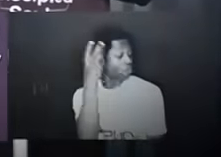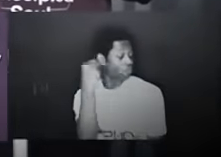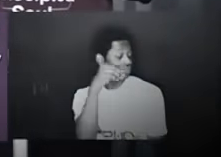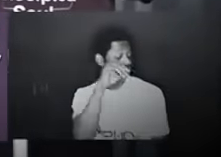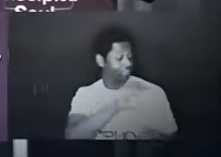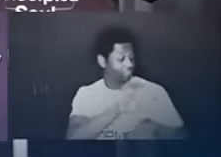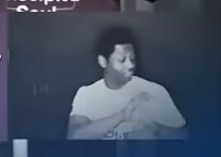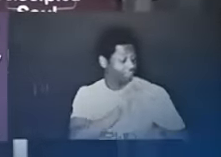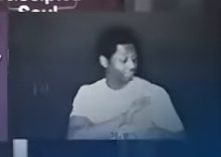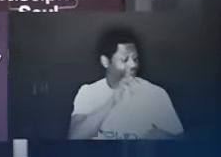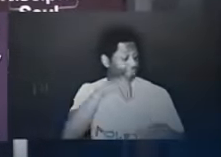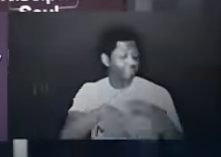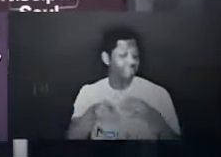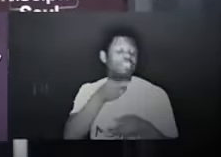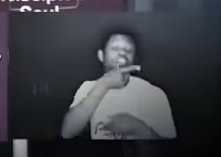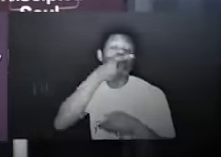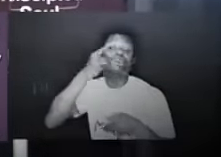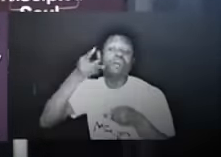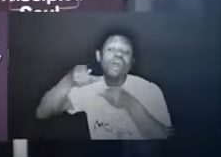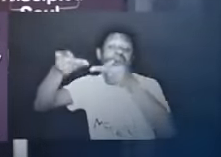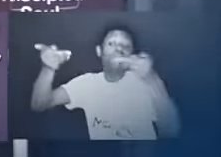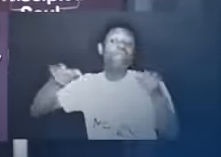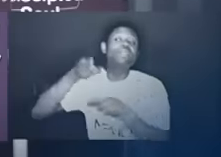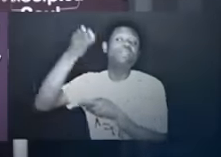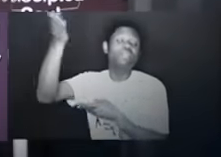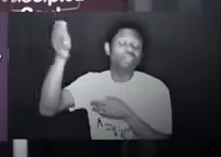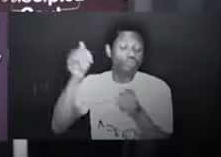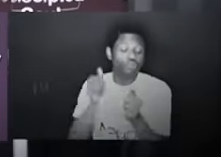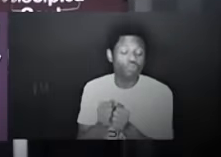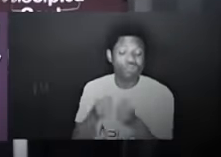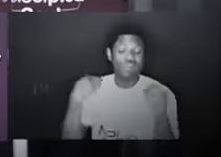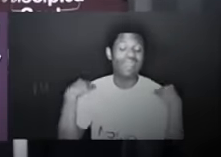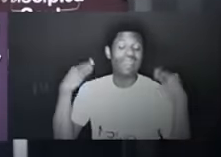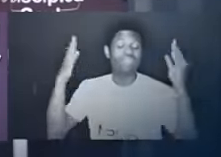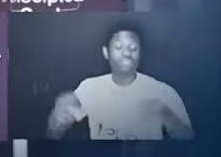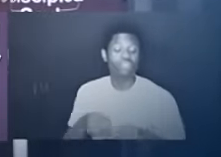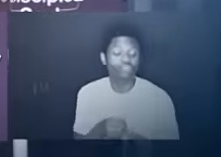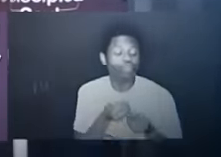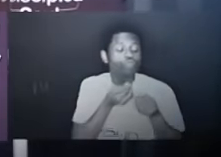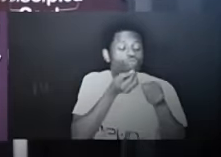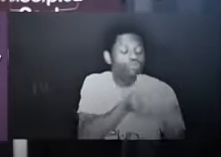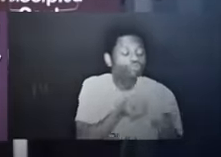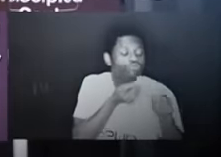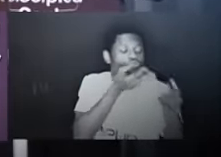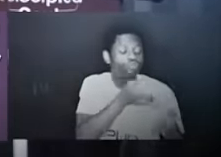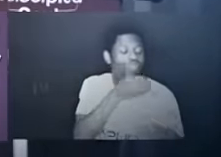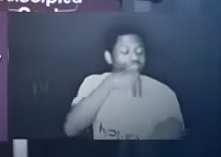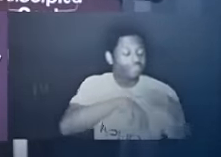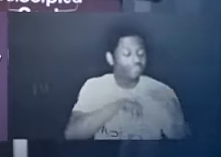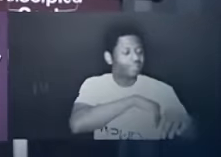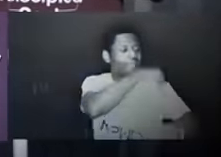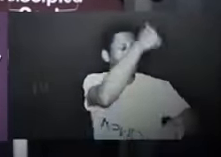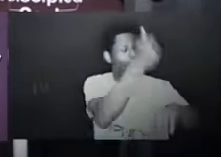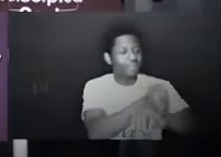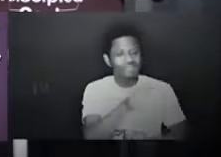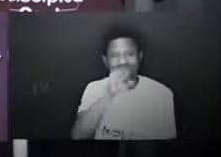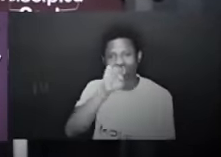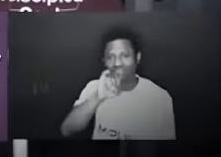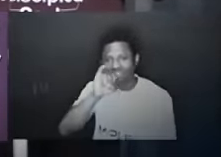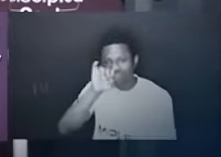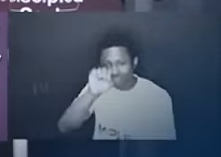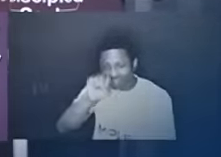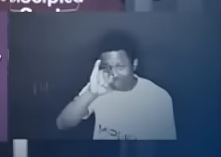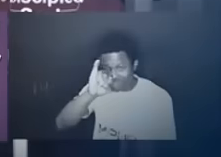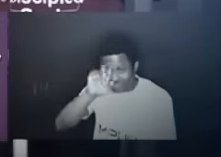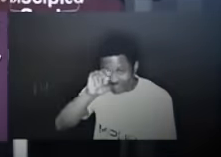in the wilderness with the angel which spoke to him in the Mount Sinai and